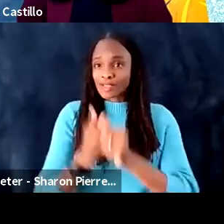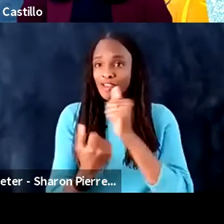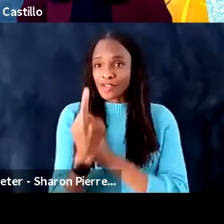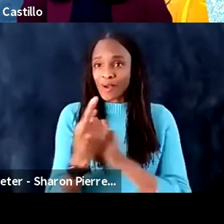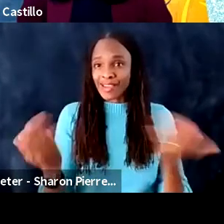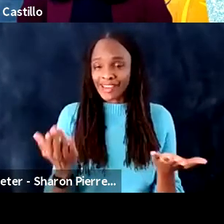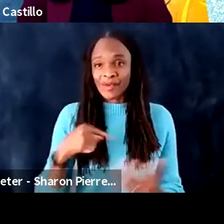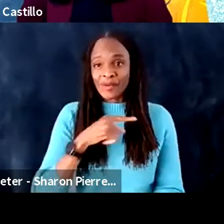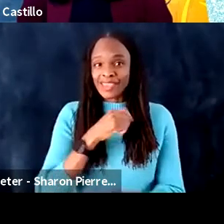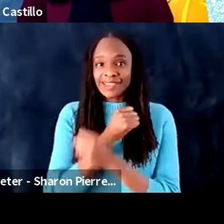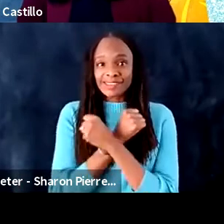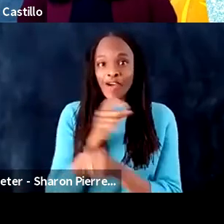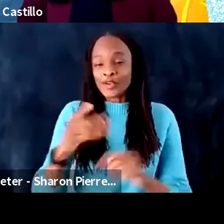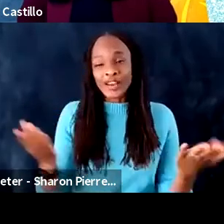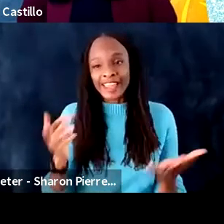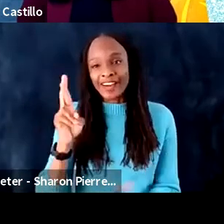so we love that you're here, Ryan.